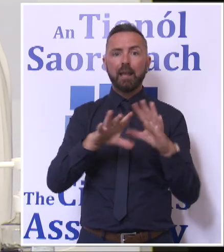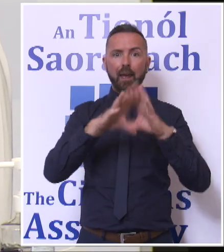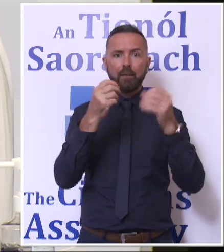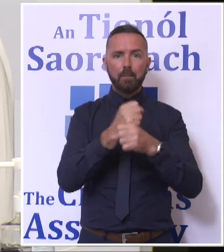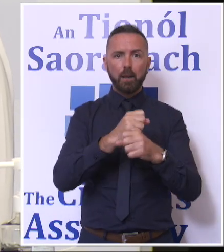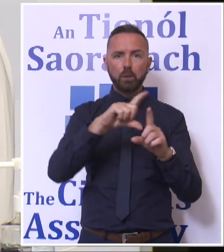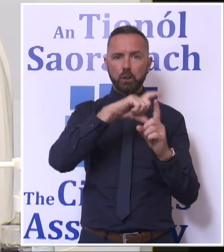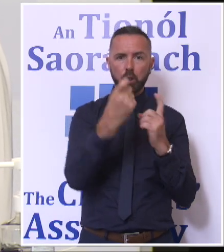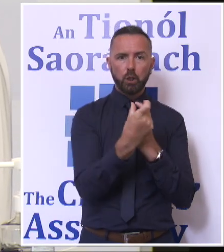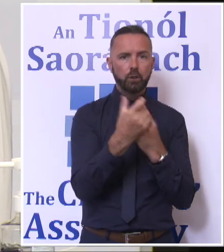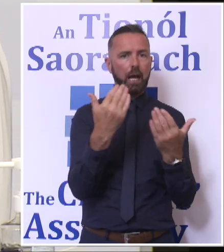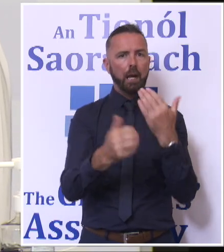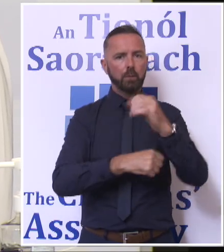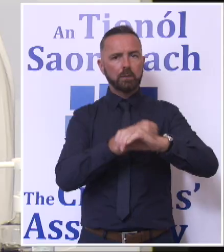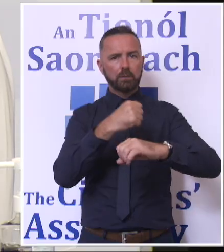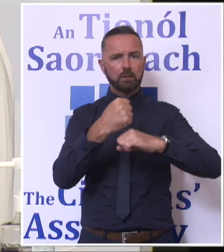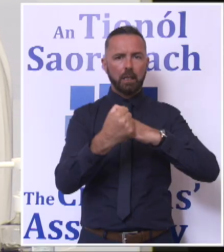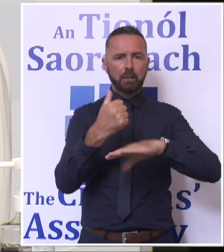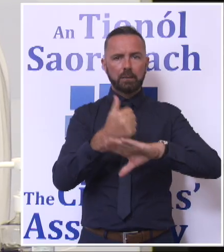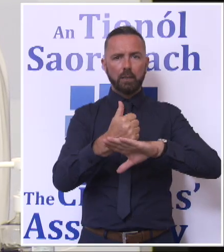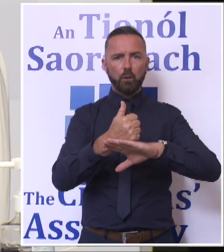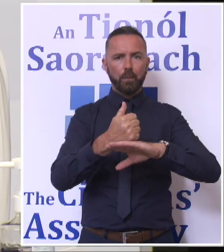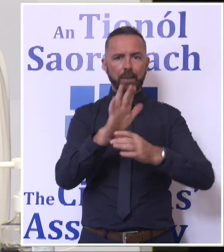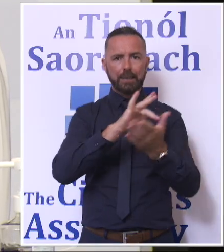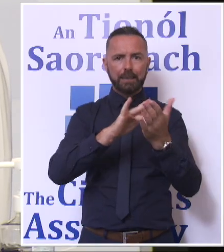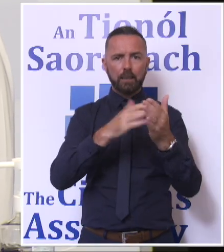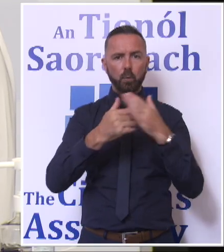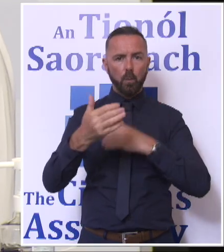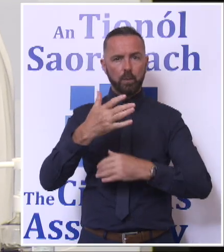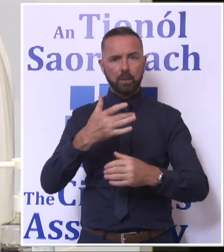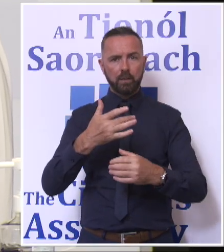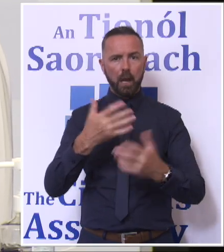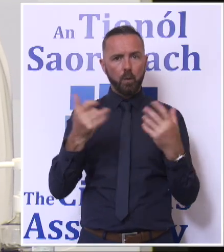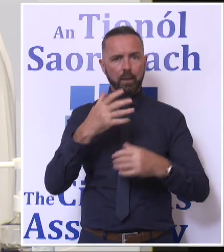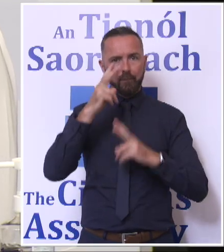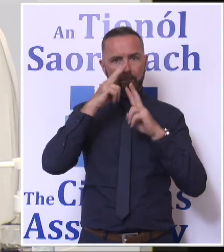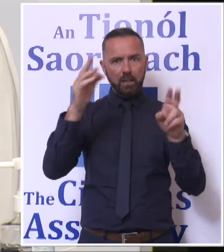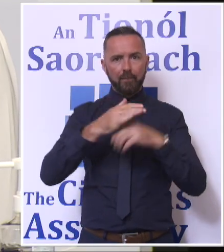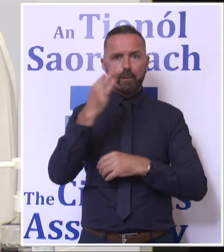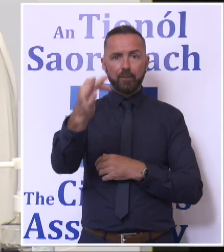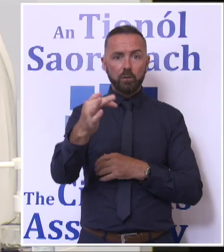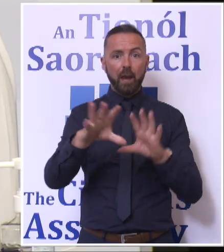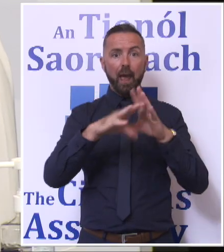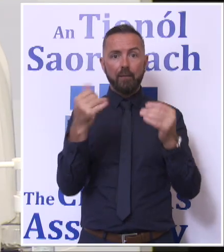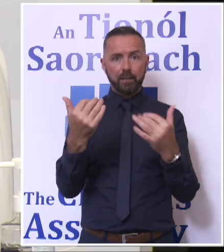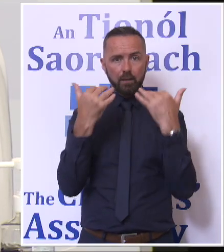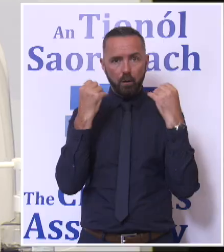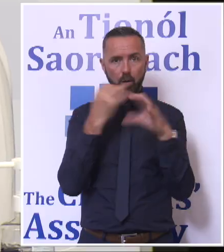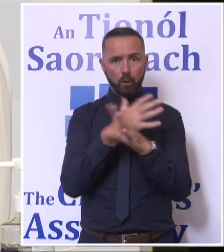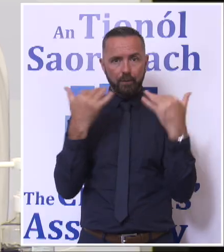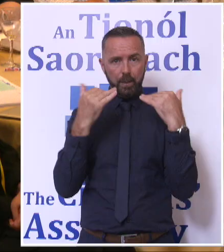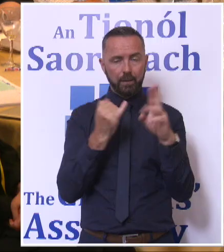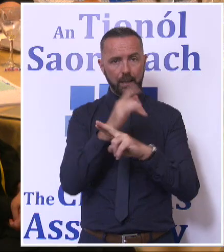culture, how we structure the city, how we envision it for climate adaptation and mitigation is in that.